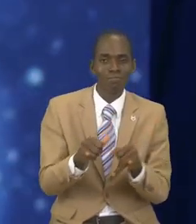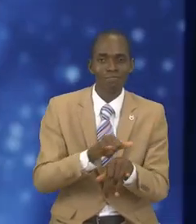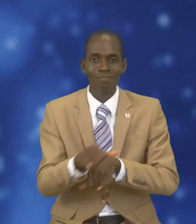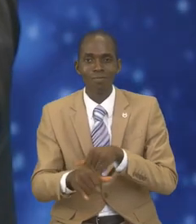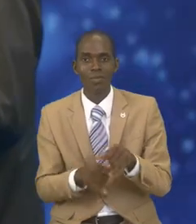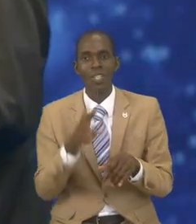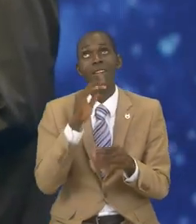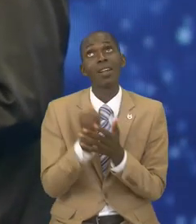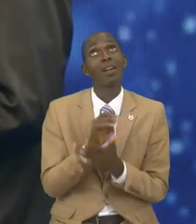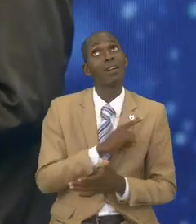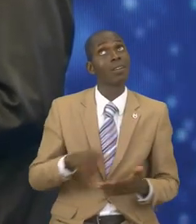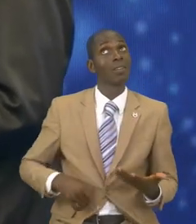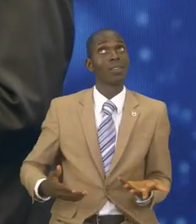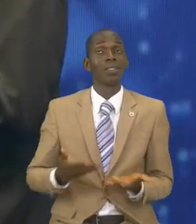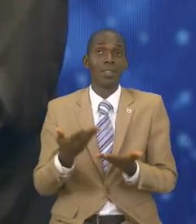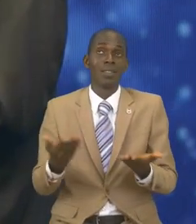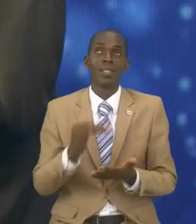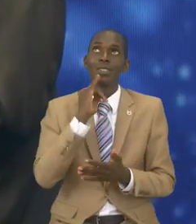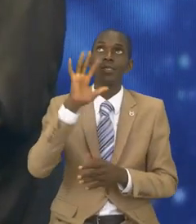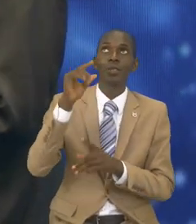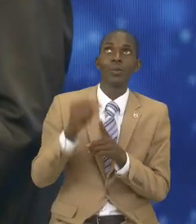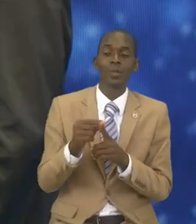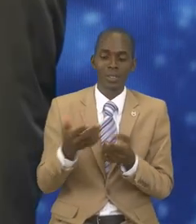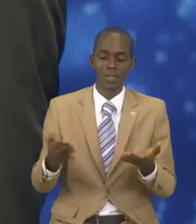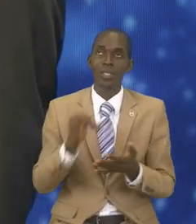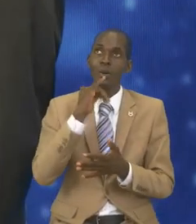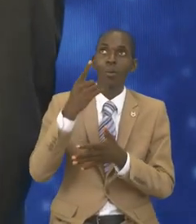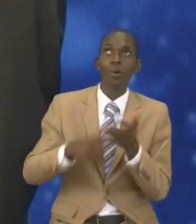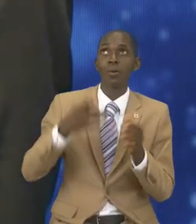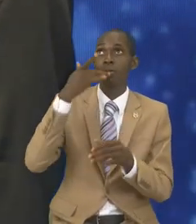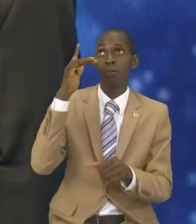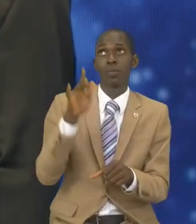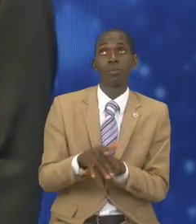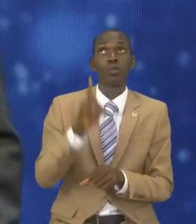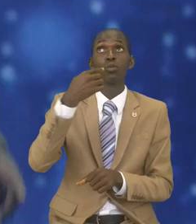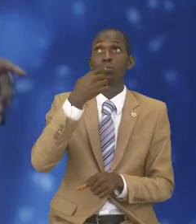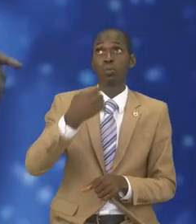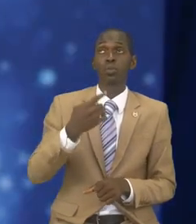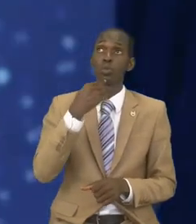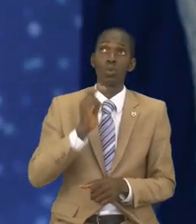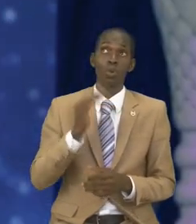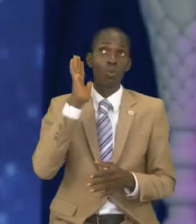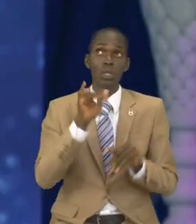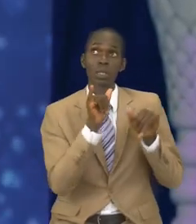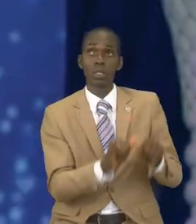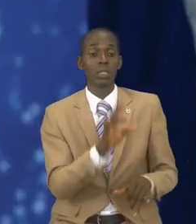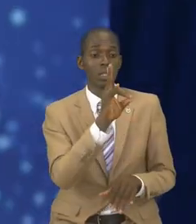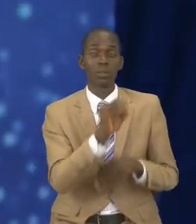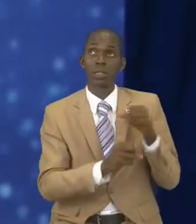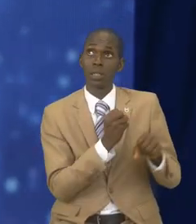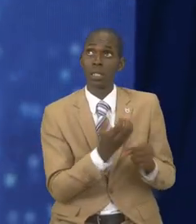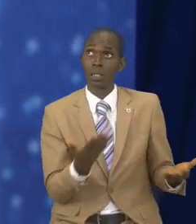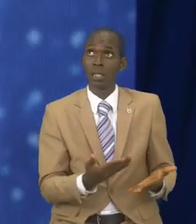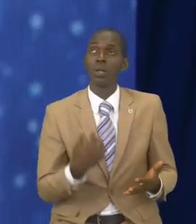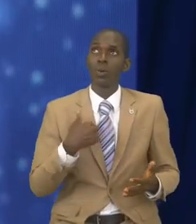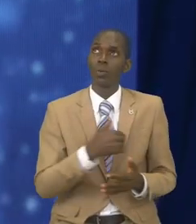Lord, here is your word, here is what you promised. You said we'll spend 70 years there, and then we'll seek you